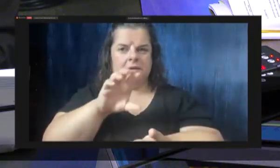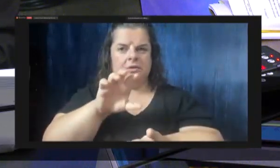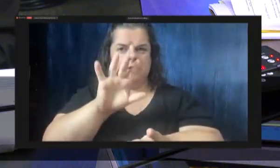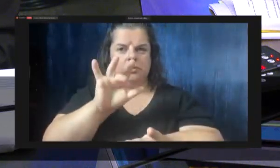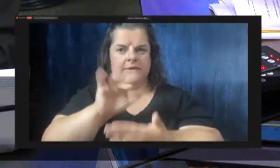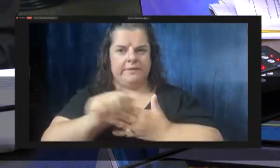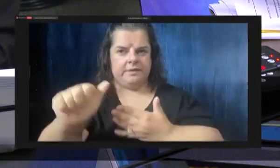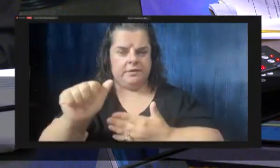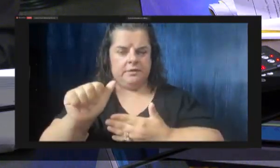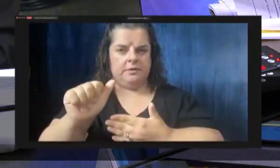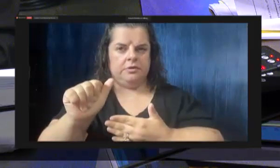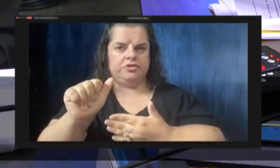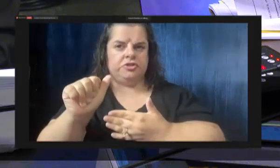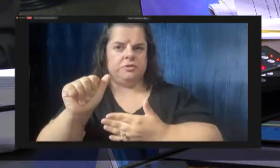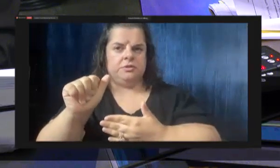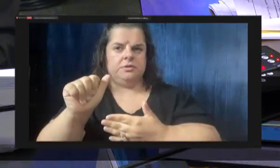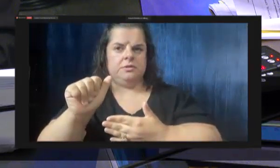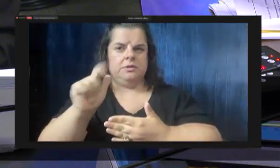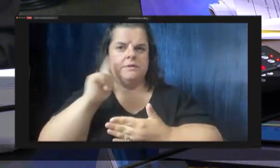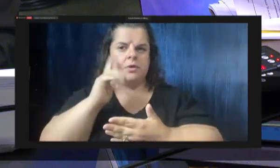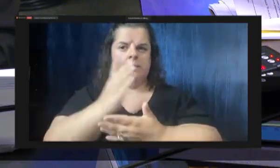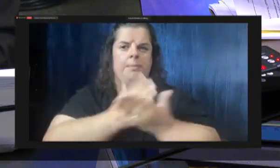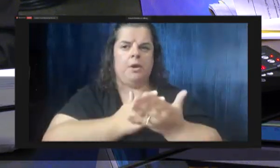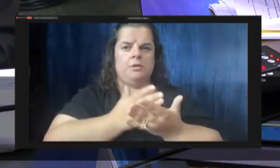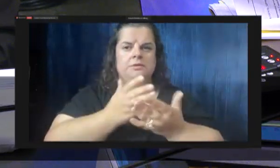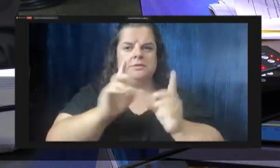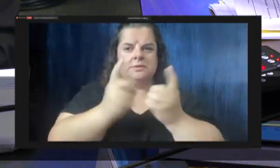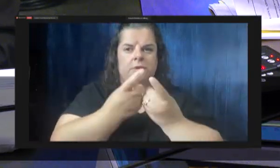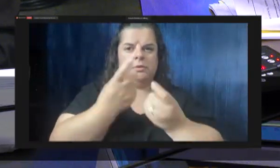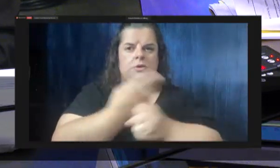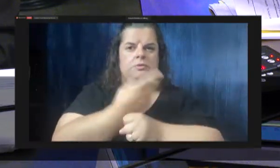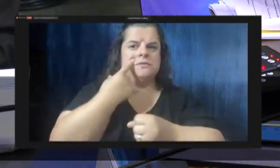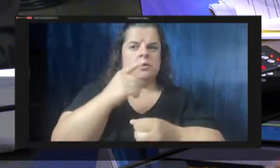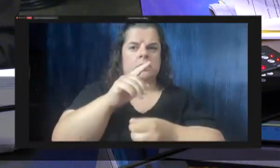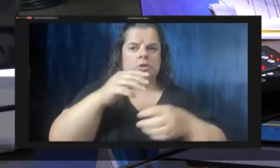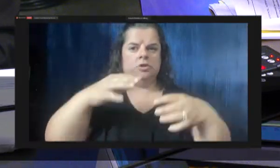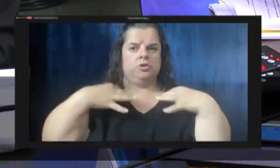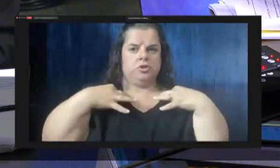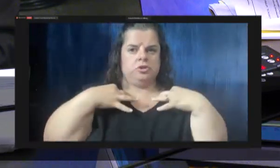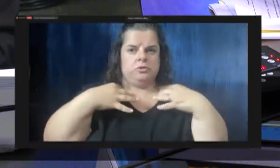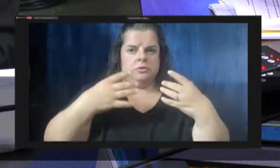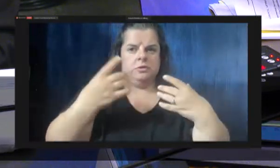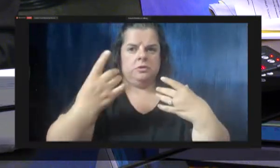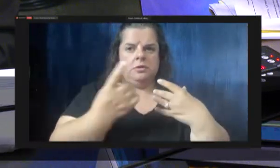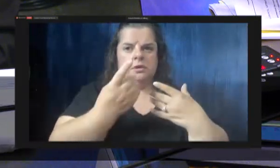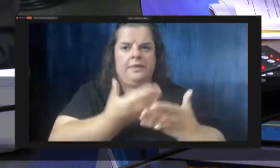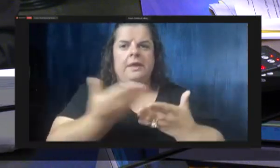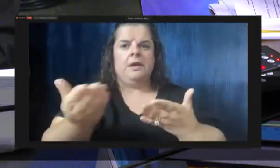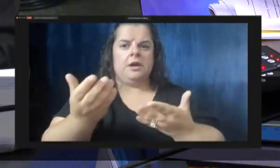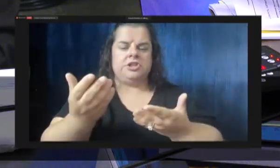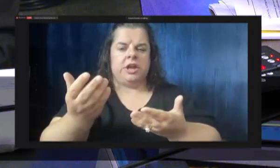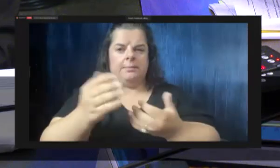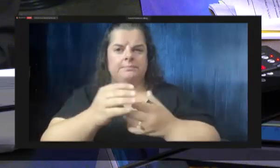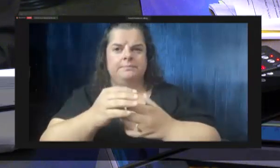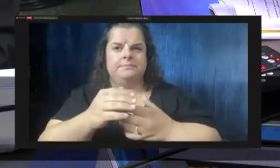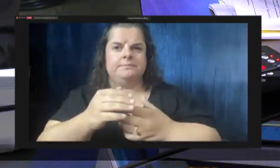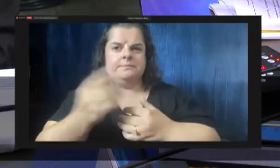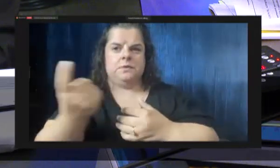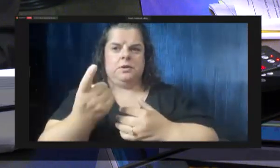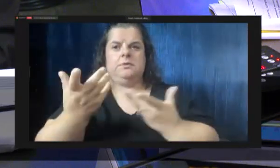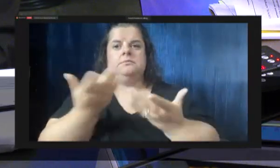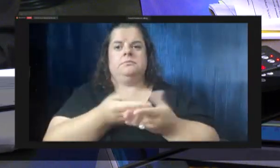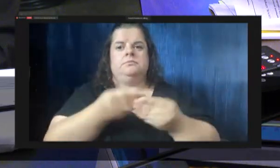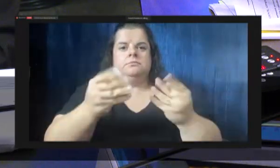$6,625, which our Parks Department uses for T-shirts when they have races and events of the like. Okay, motion to waive the